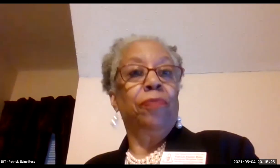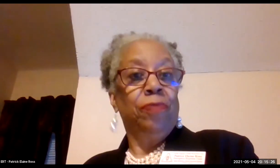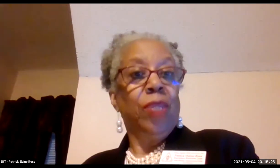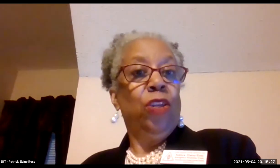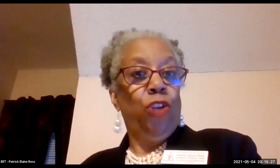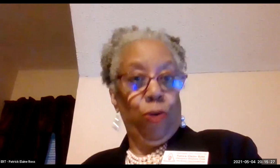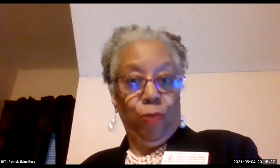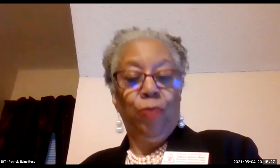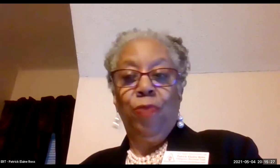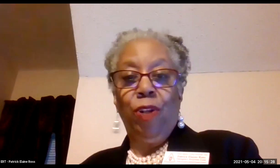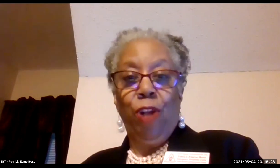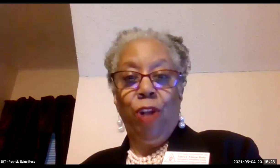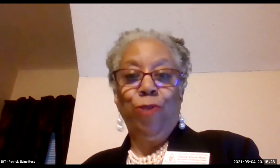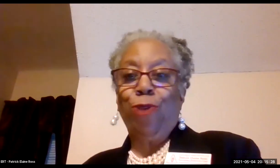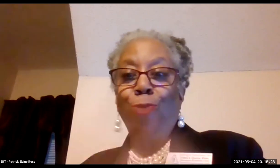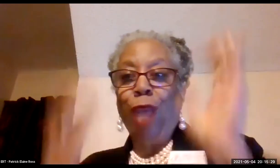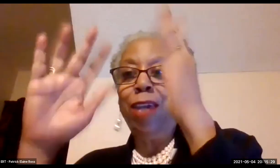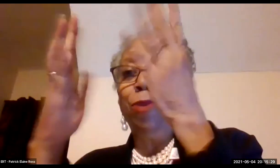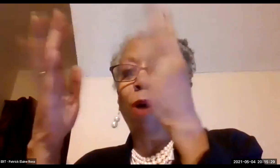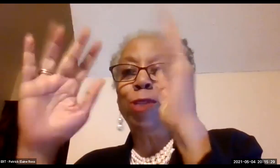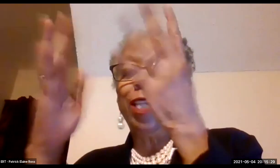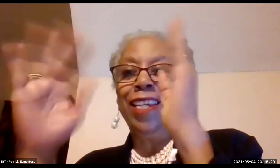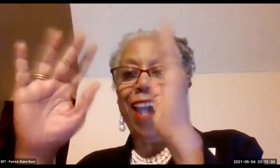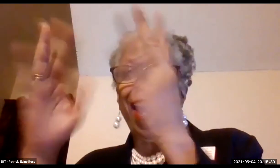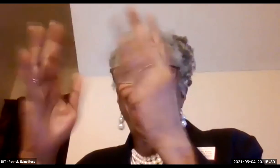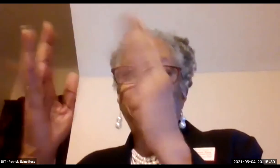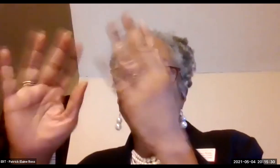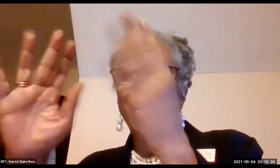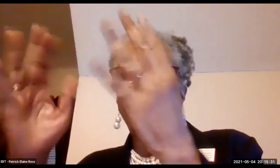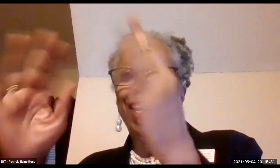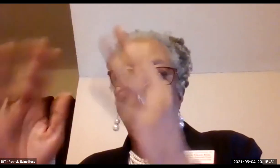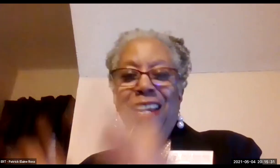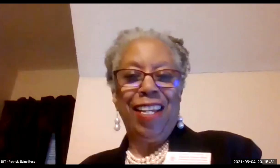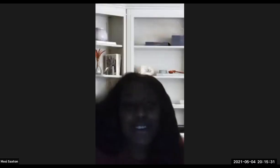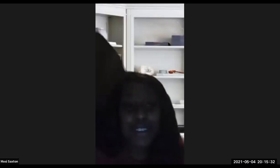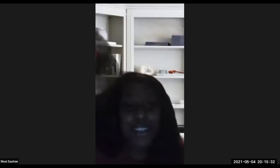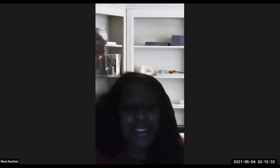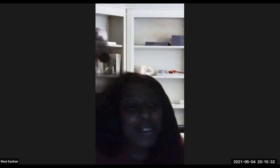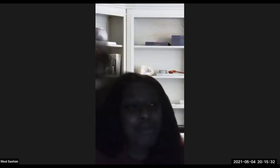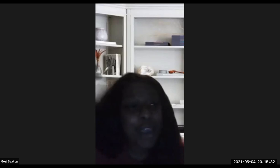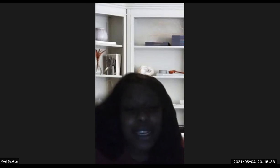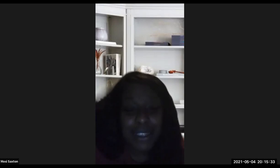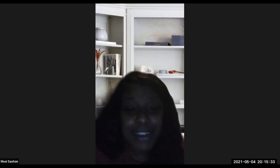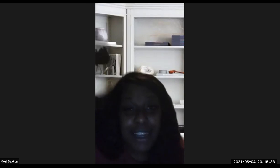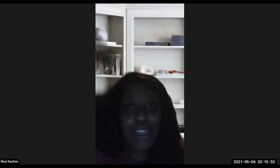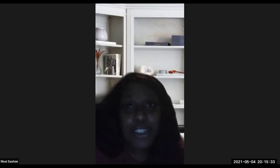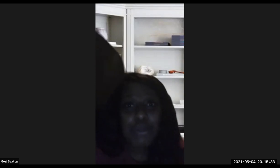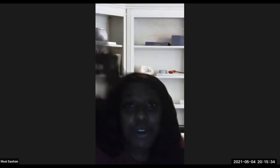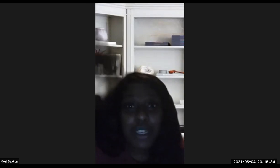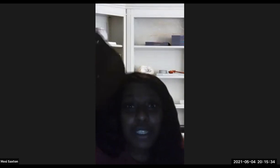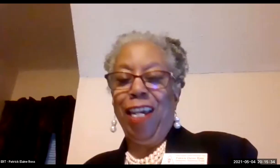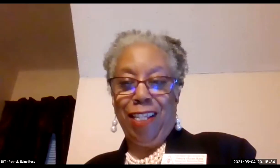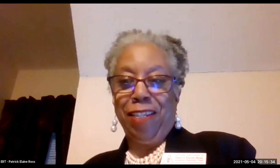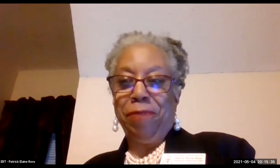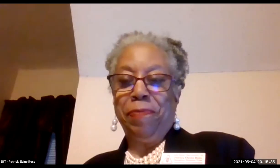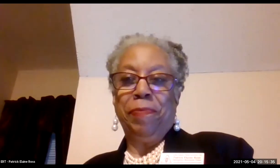to, you know, learn. So thank you, Mosey. Yay, Mosey. She is so serious about it. Yes, now she's